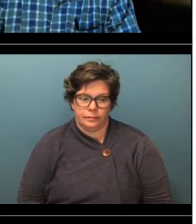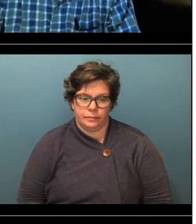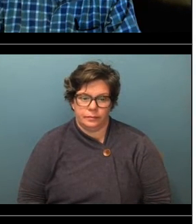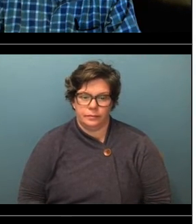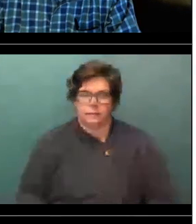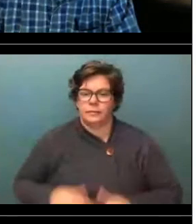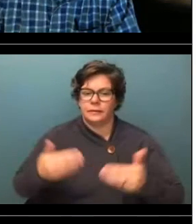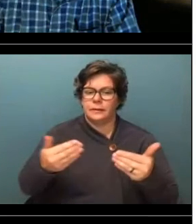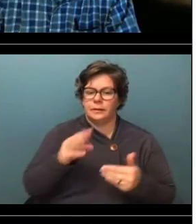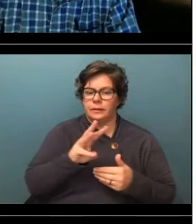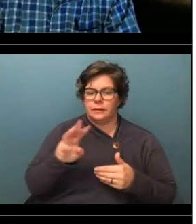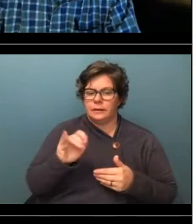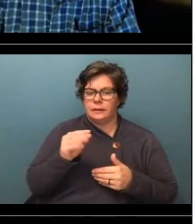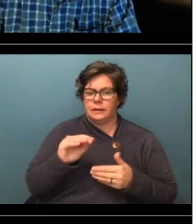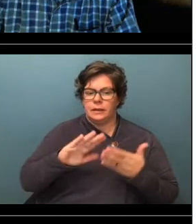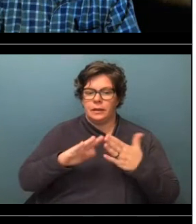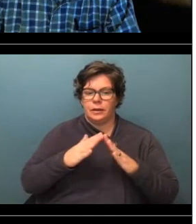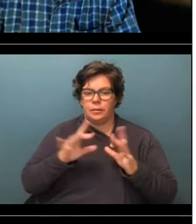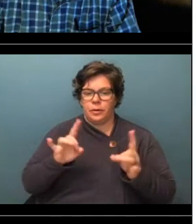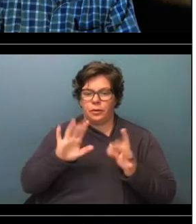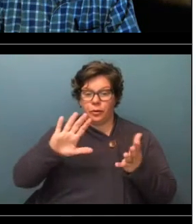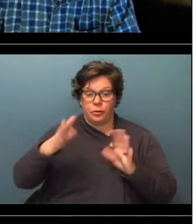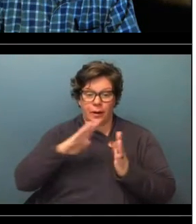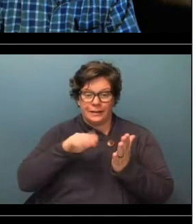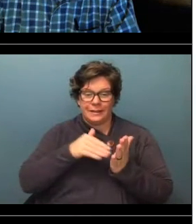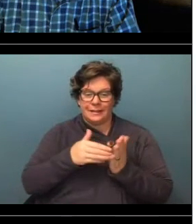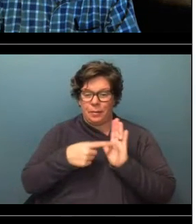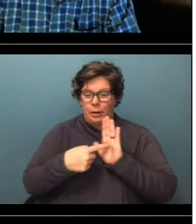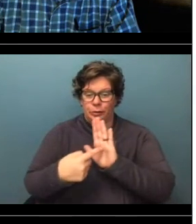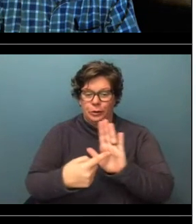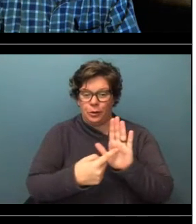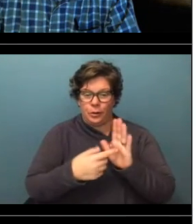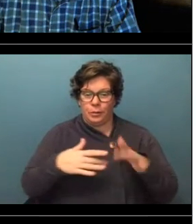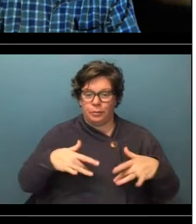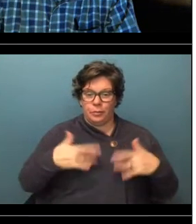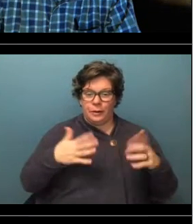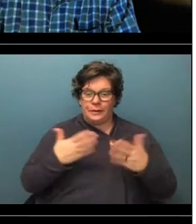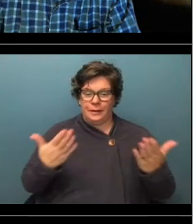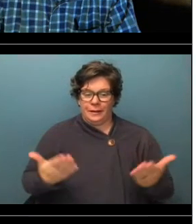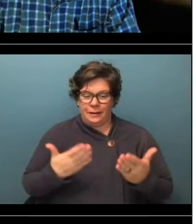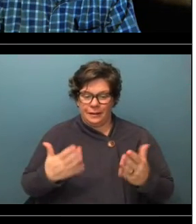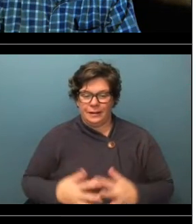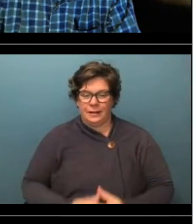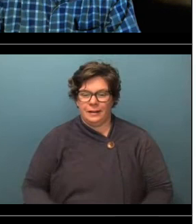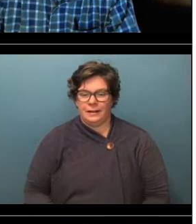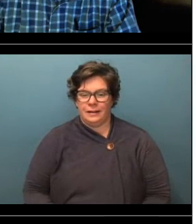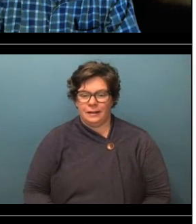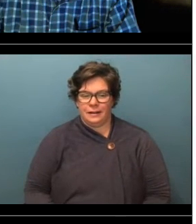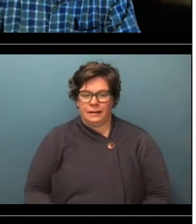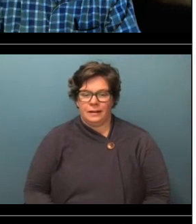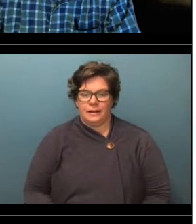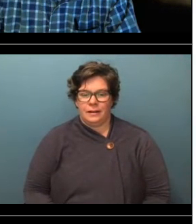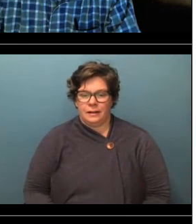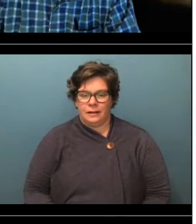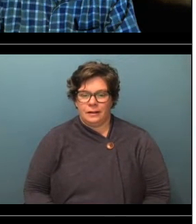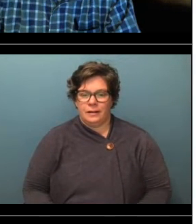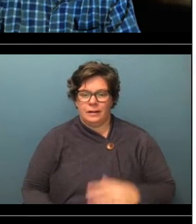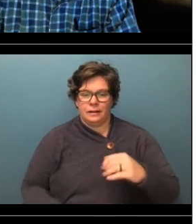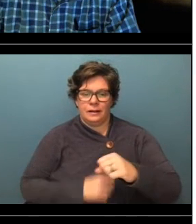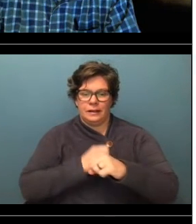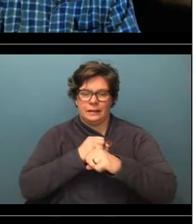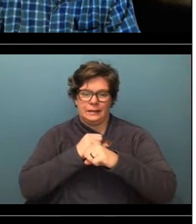Welcome to the Western Idaho Community Crisis Center. Let me show you what we've got going on in here. So here we have a